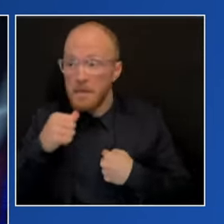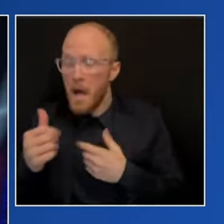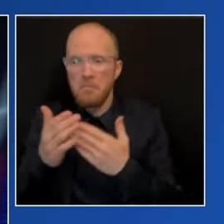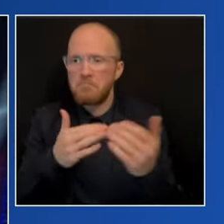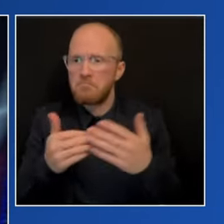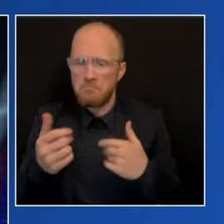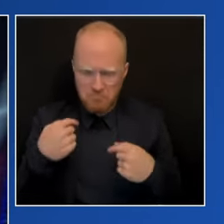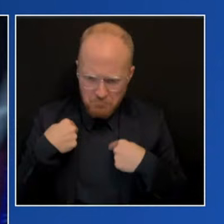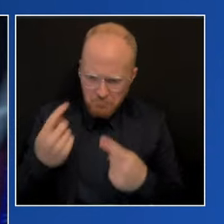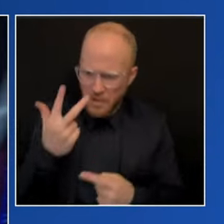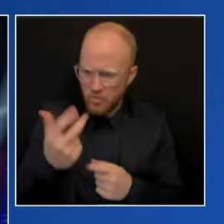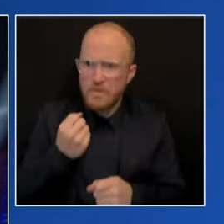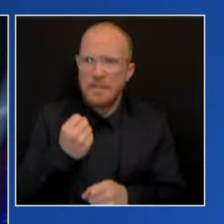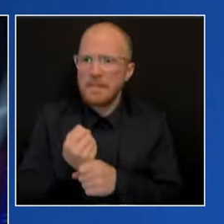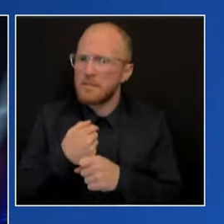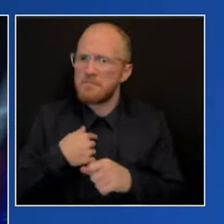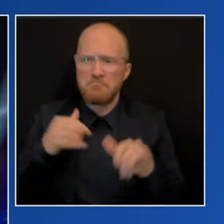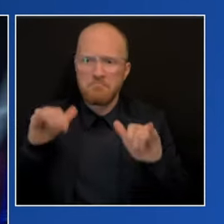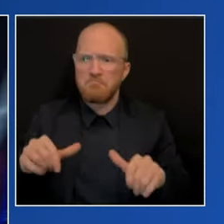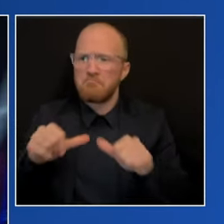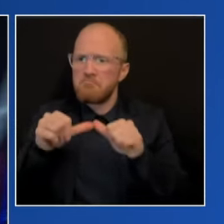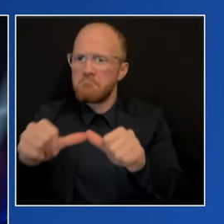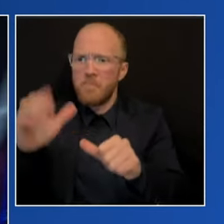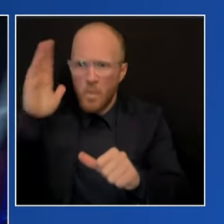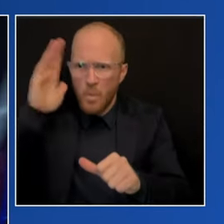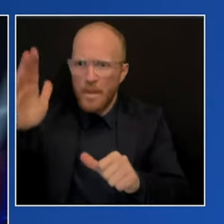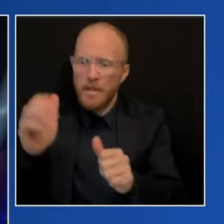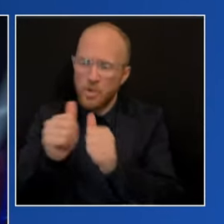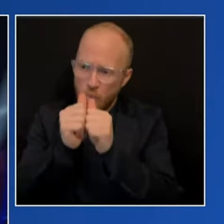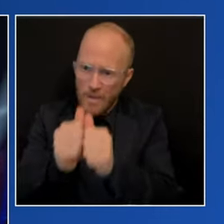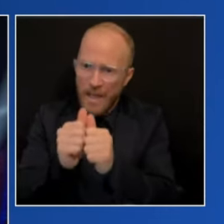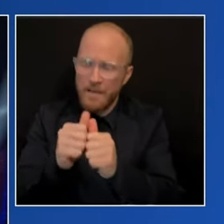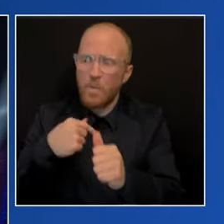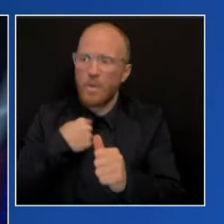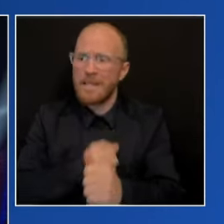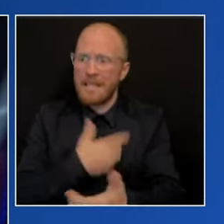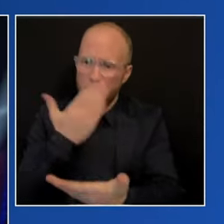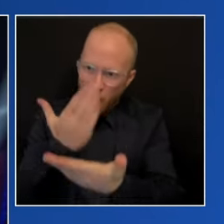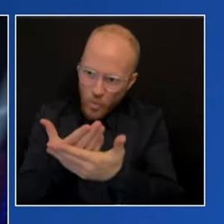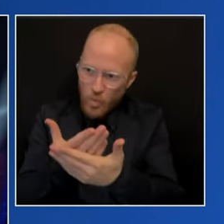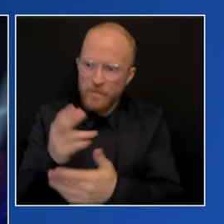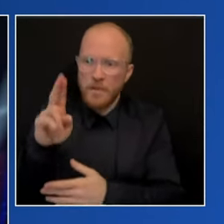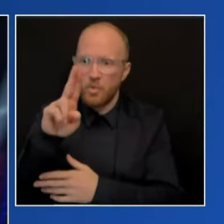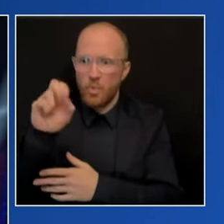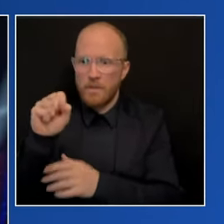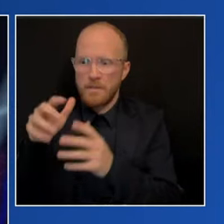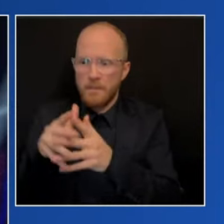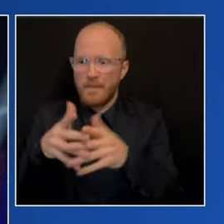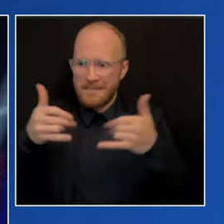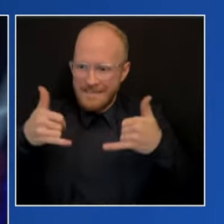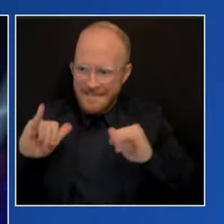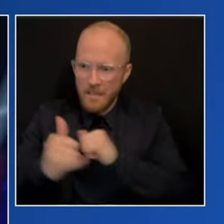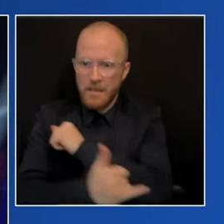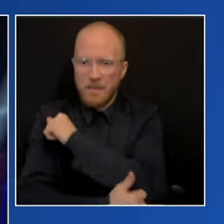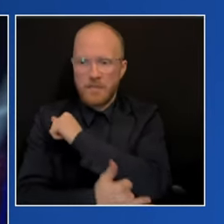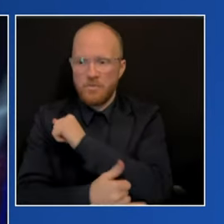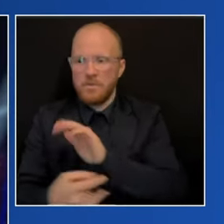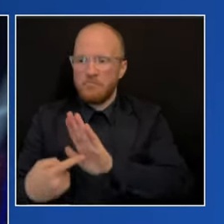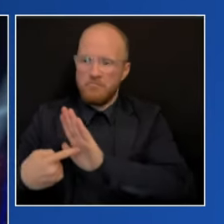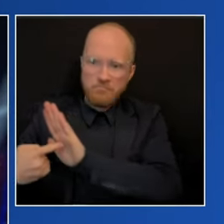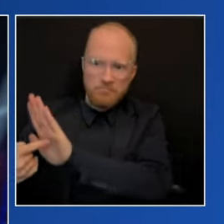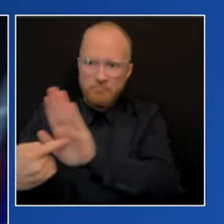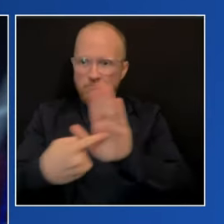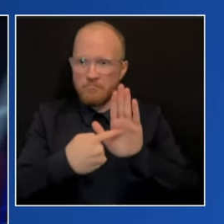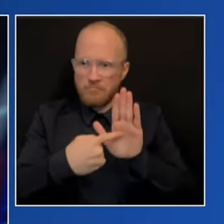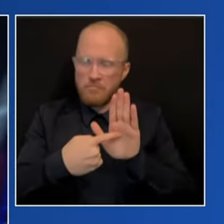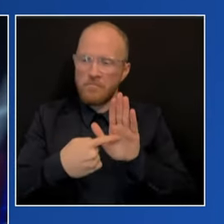and I'll continue to do it. Together, we can keep proving that America is still a country that believes in decency,